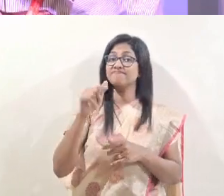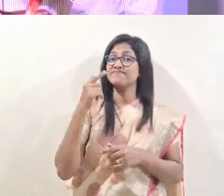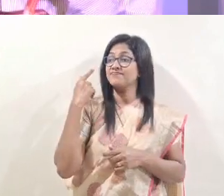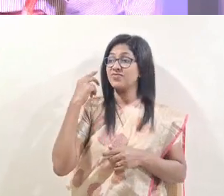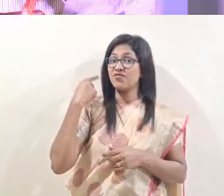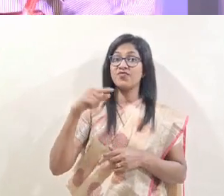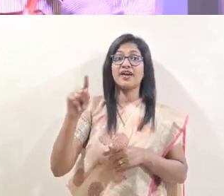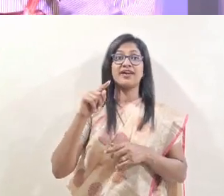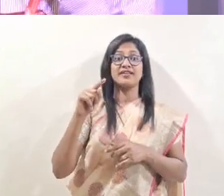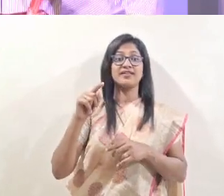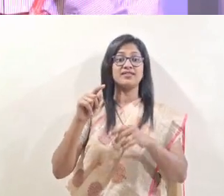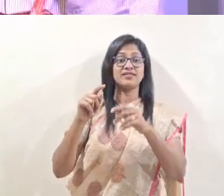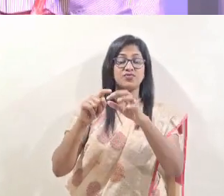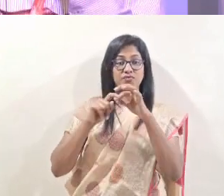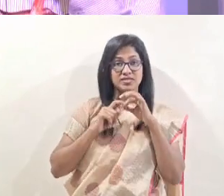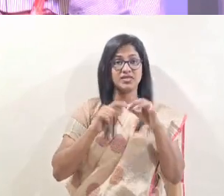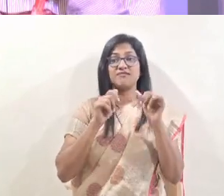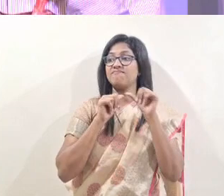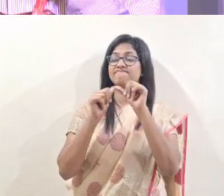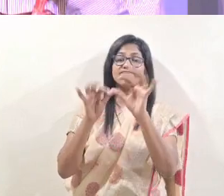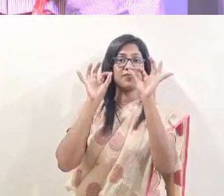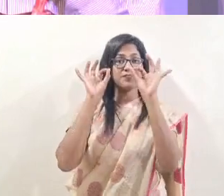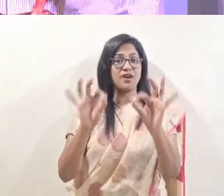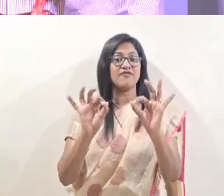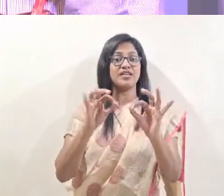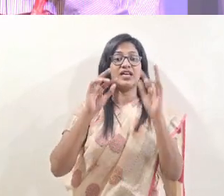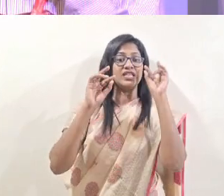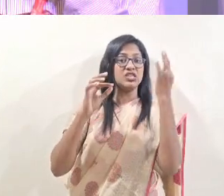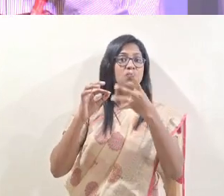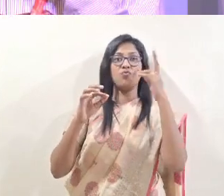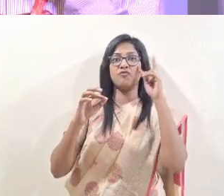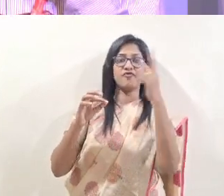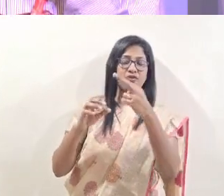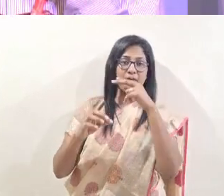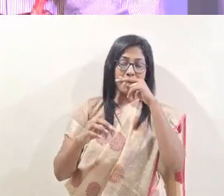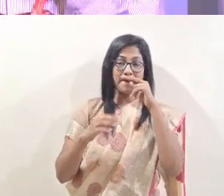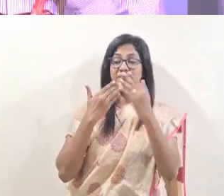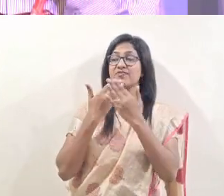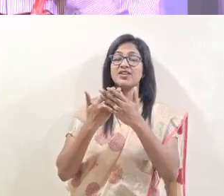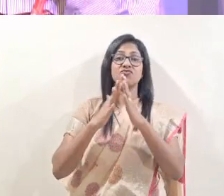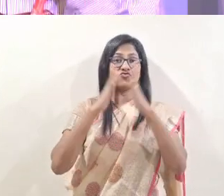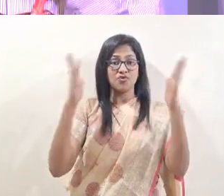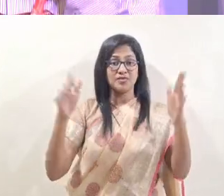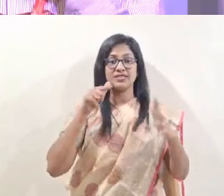question and very well articulated, I guess. I think a new aspect to that. Thank you very much.